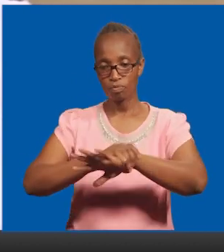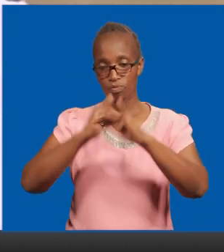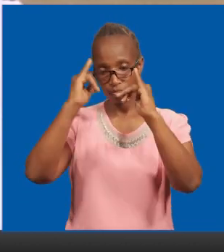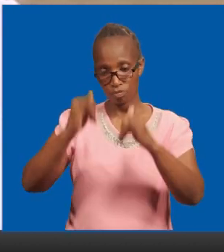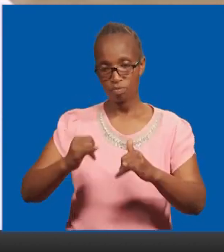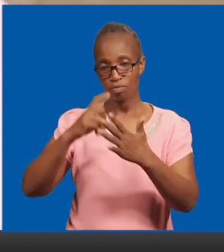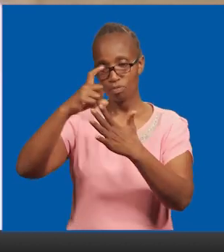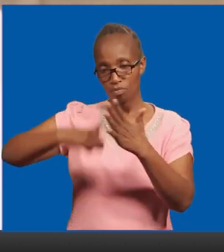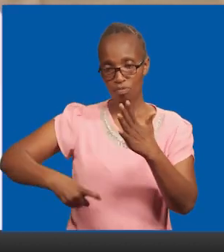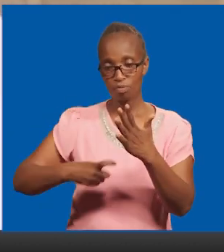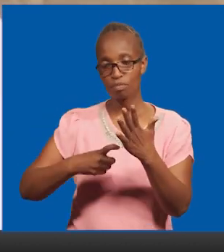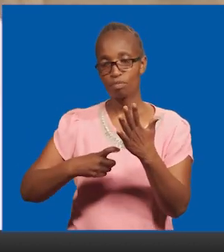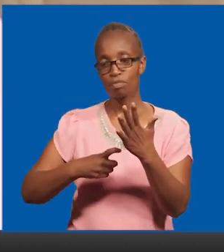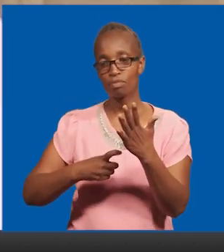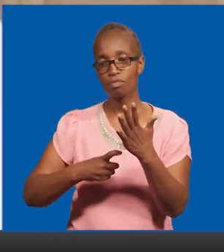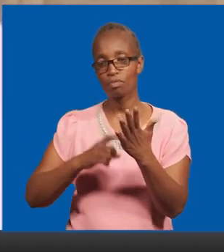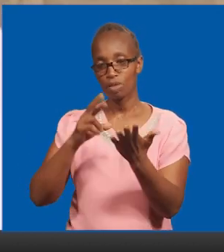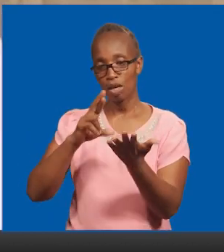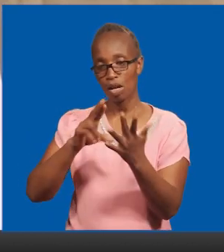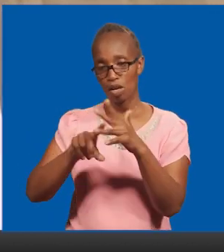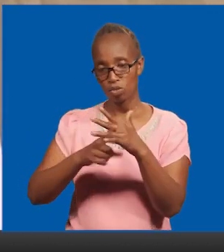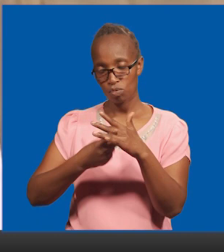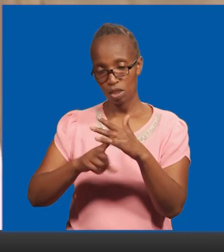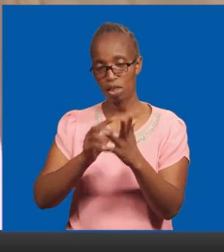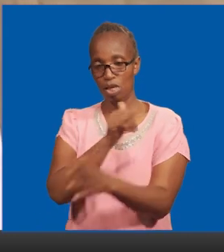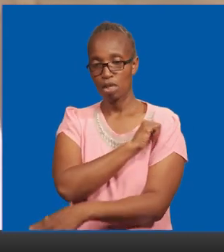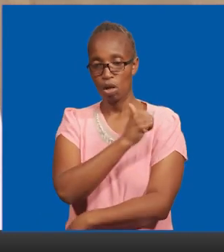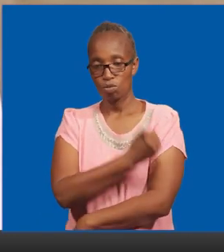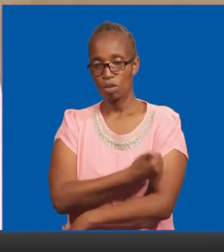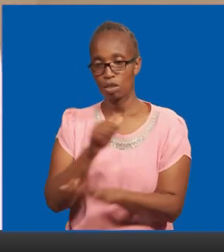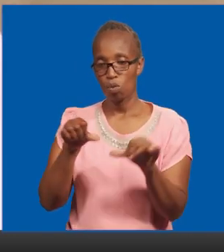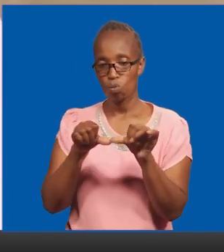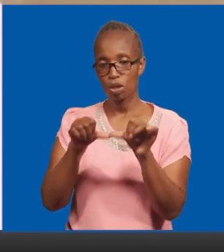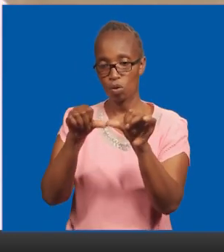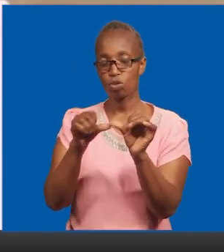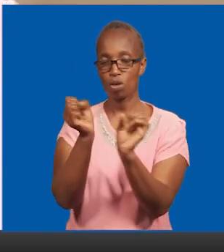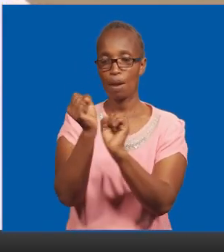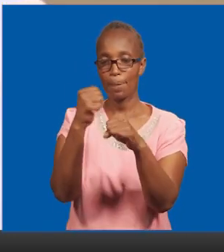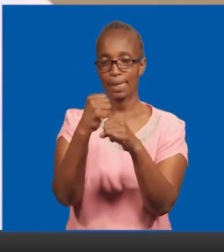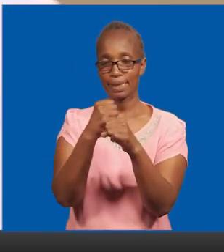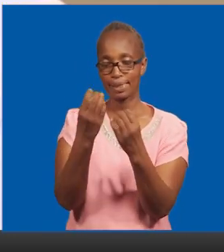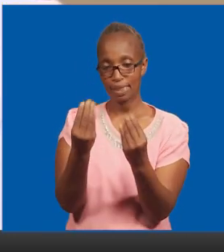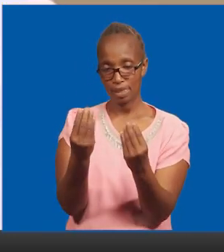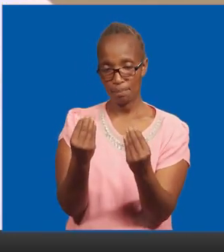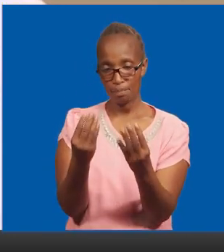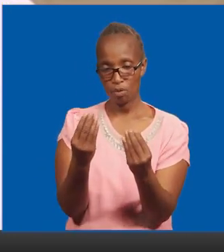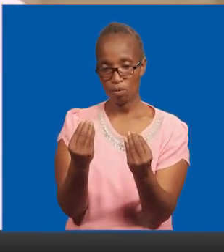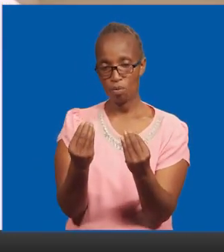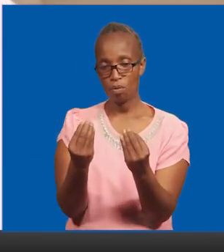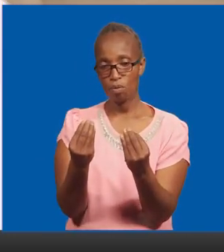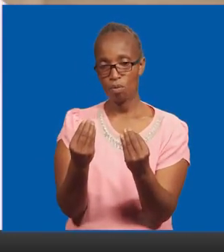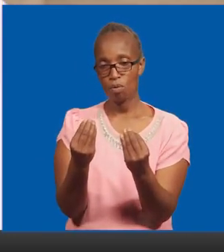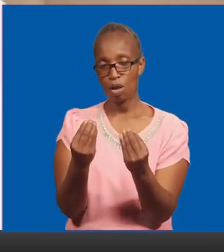tax base by tapping into new taxable income sources. The authority will continue to